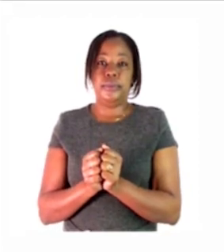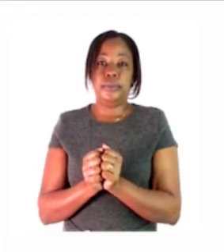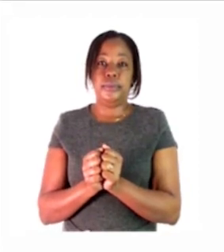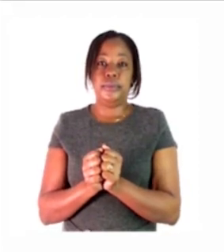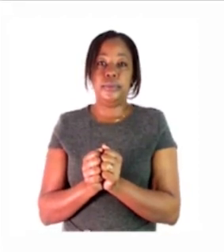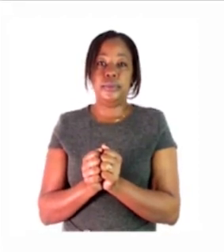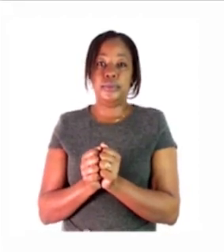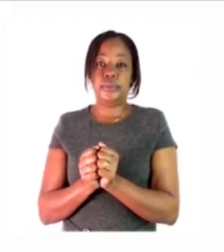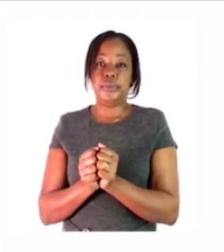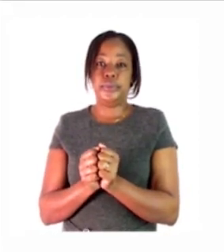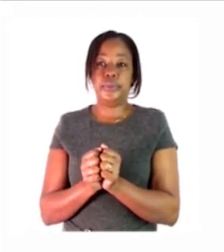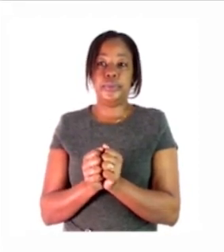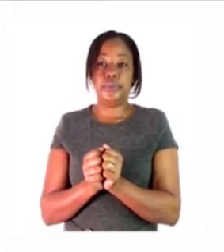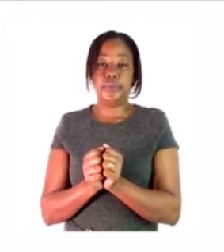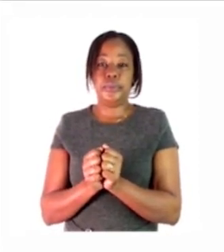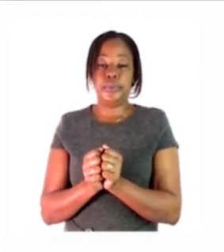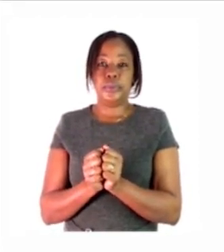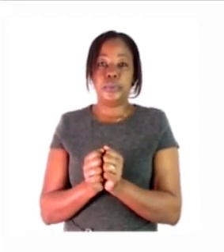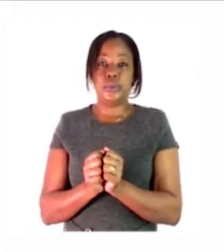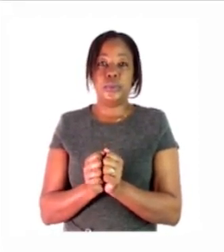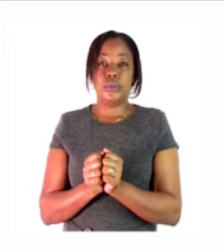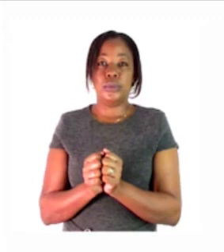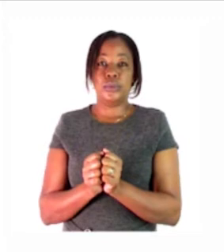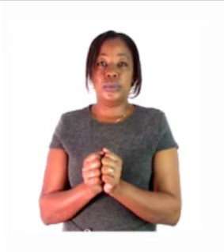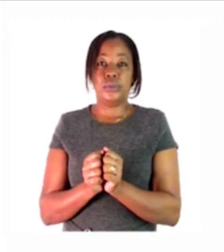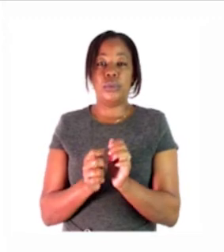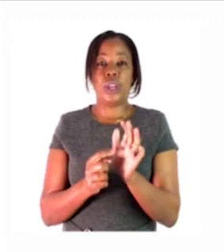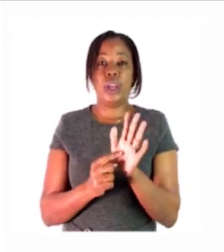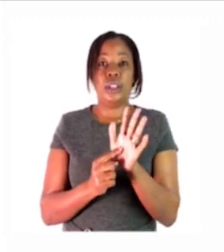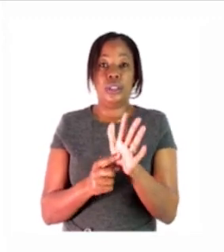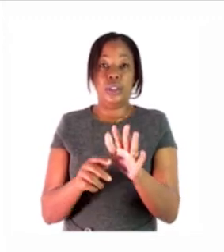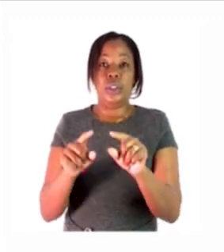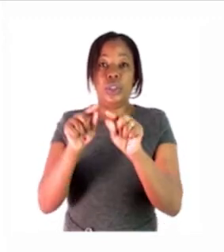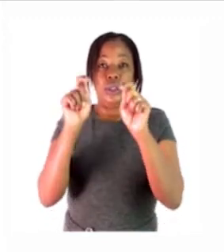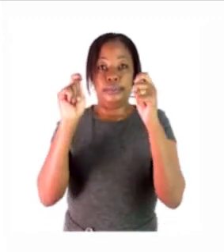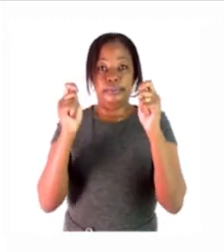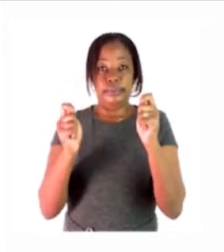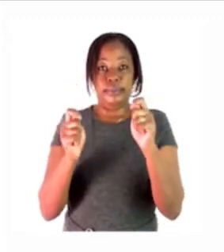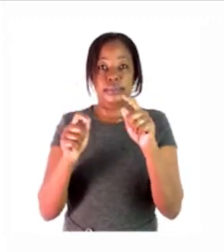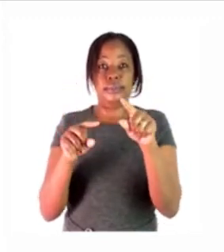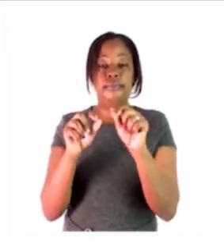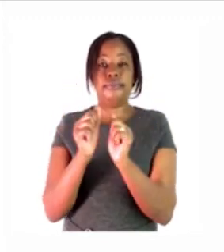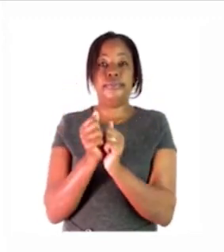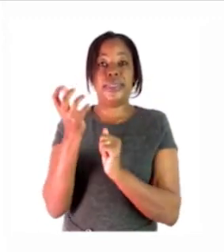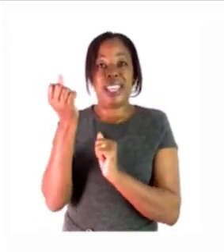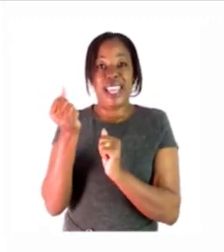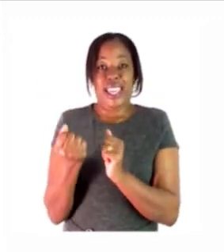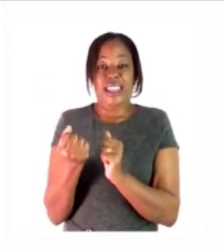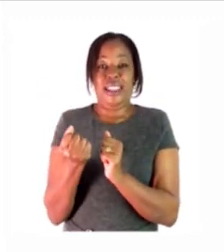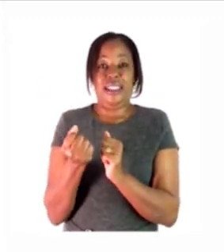them on this picture. Okay, so I'm having here with me some